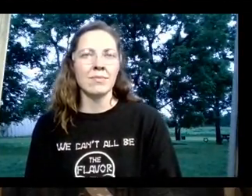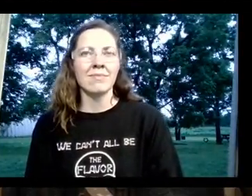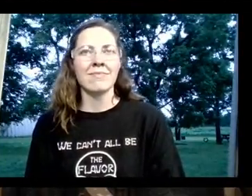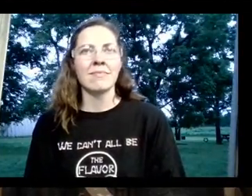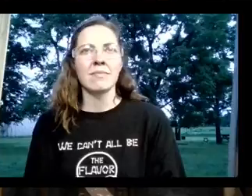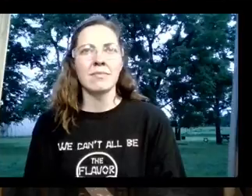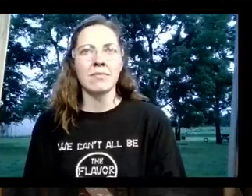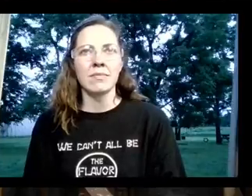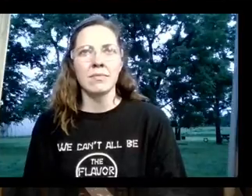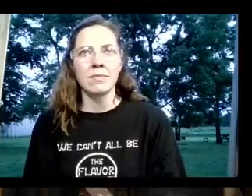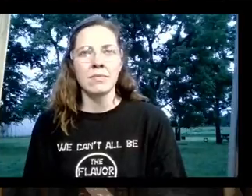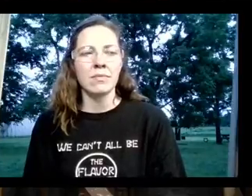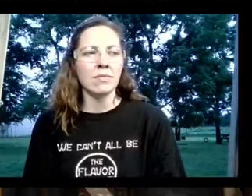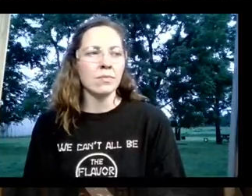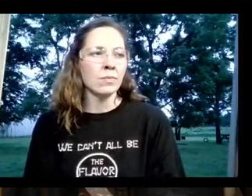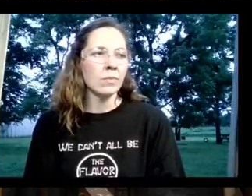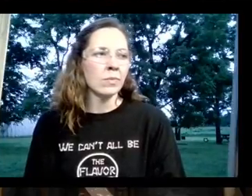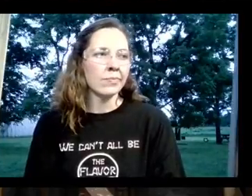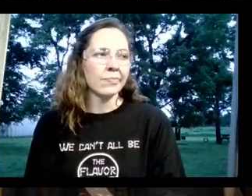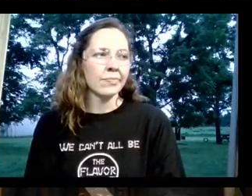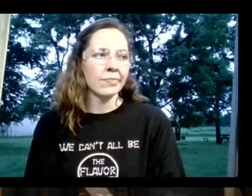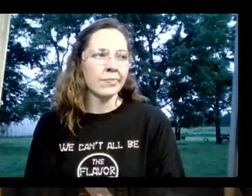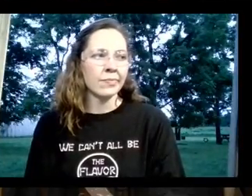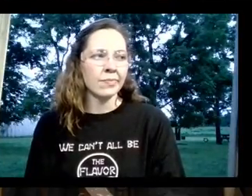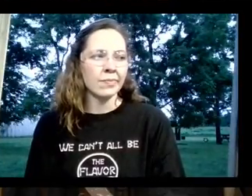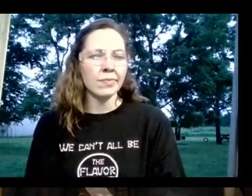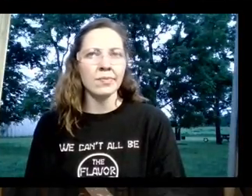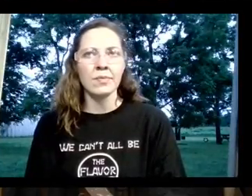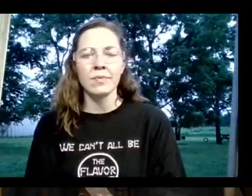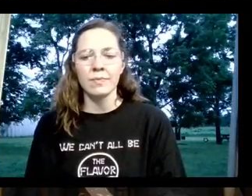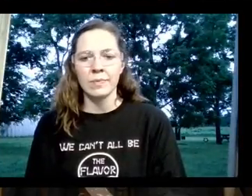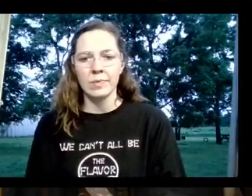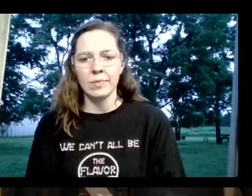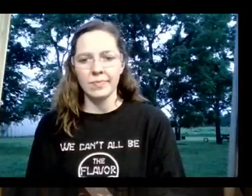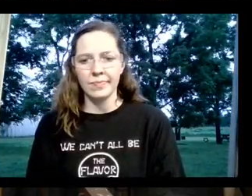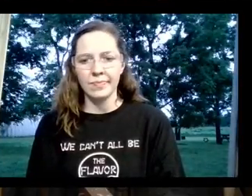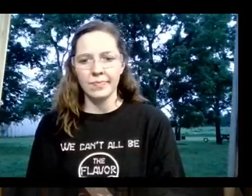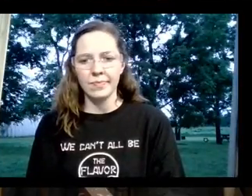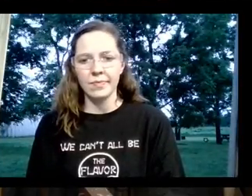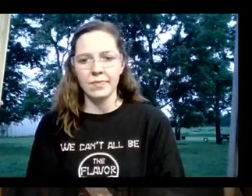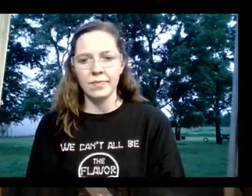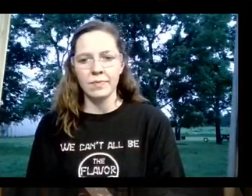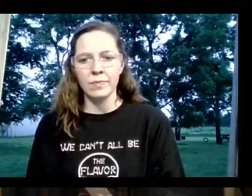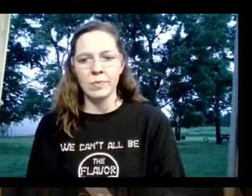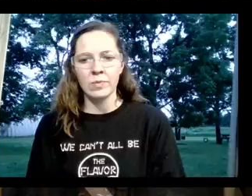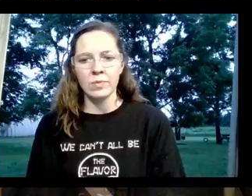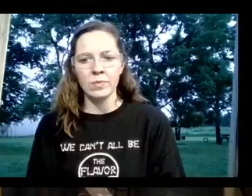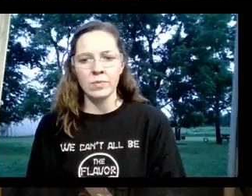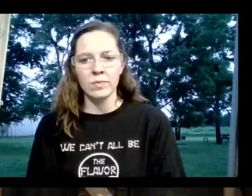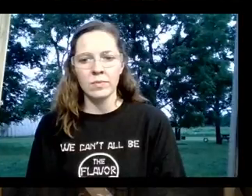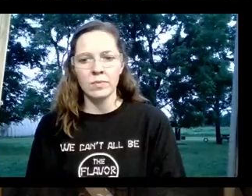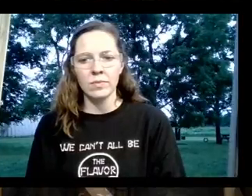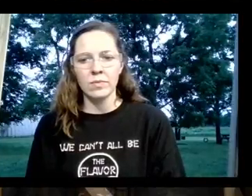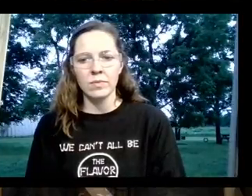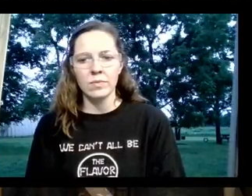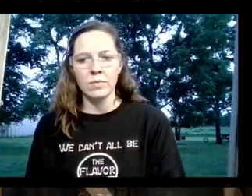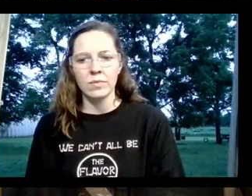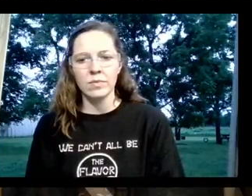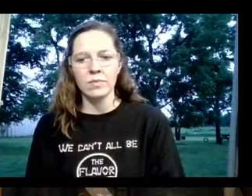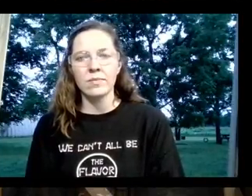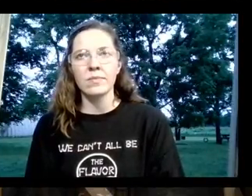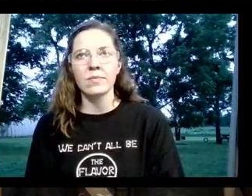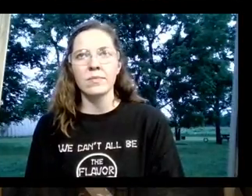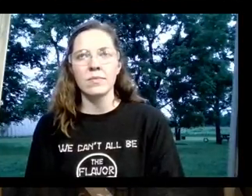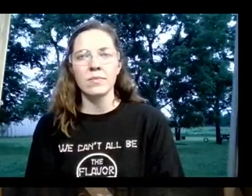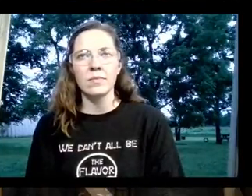can't know how to pronounce his last name. But he comes down with him every time. They're usually right on the front row area. And